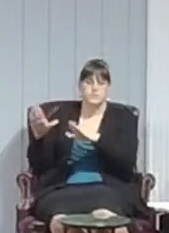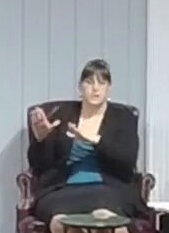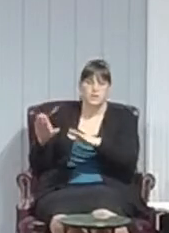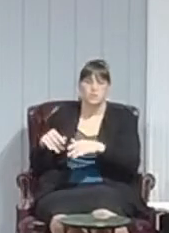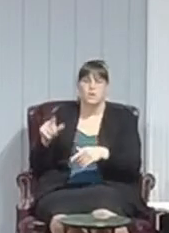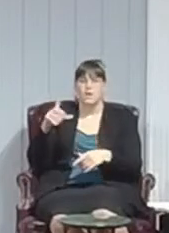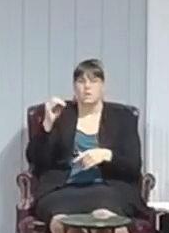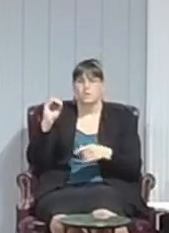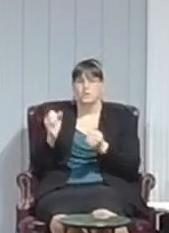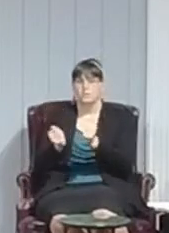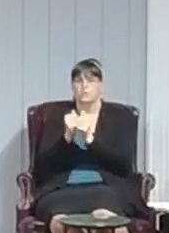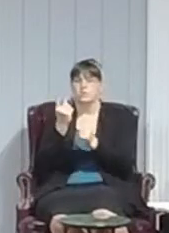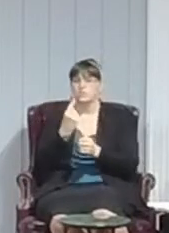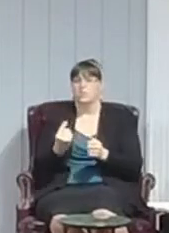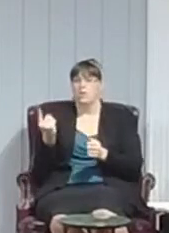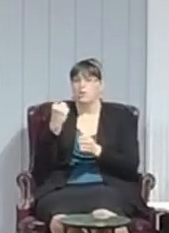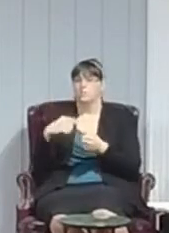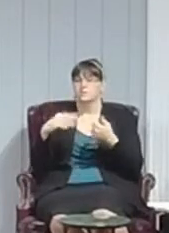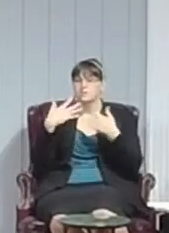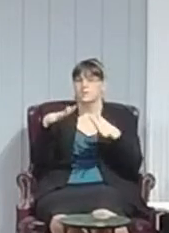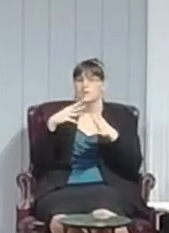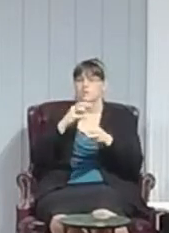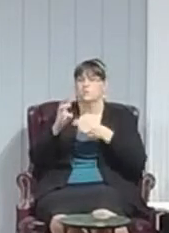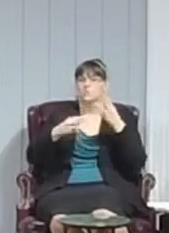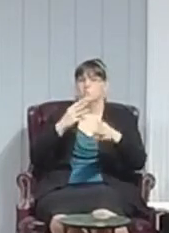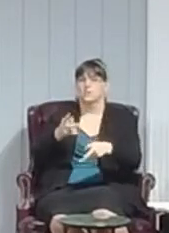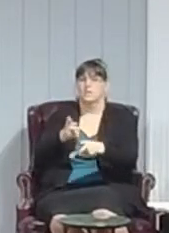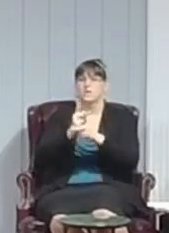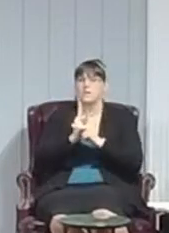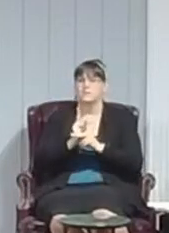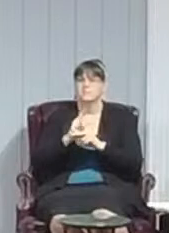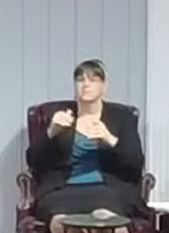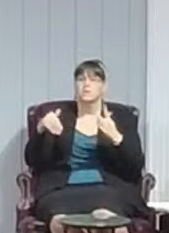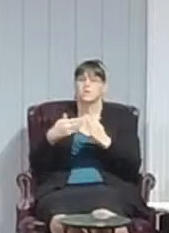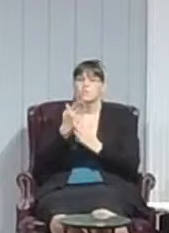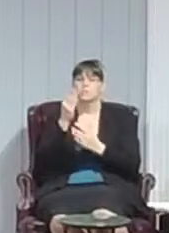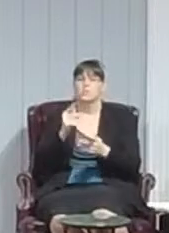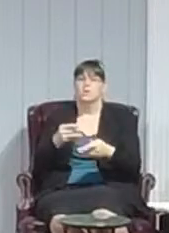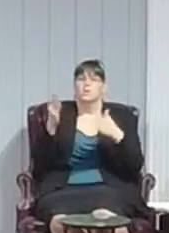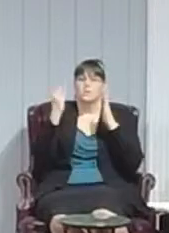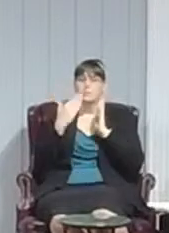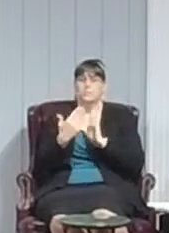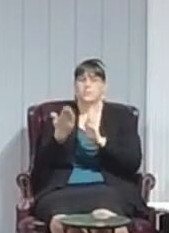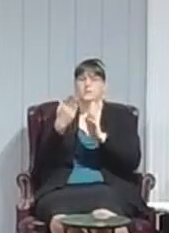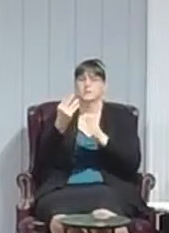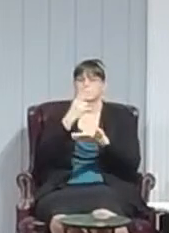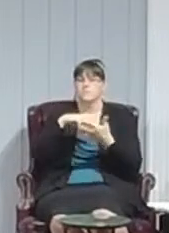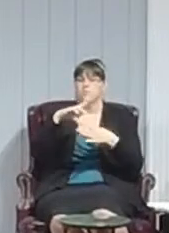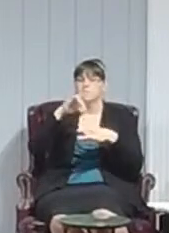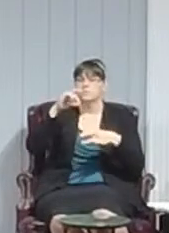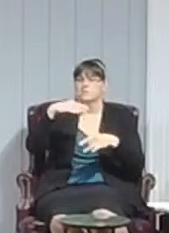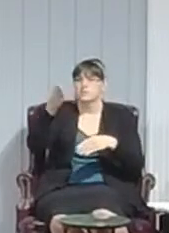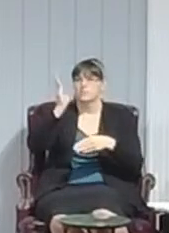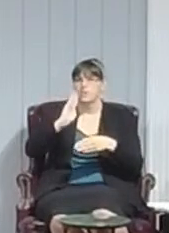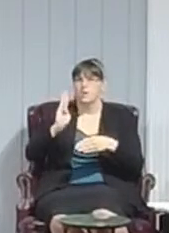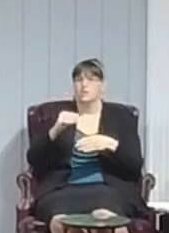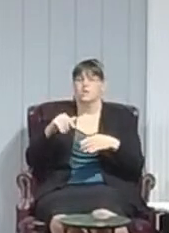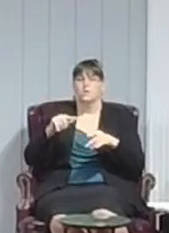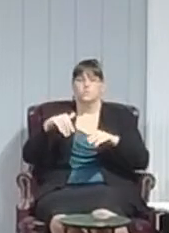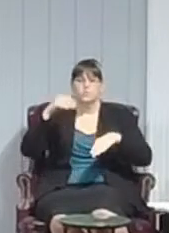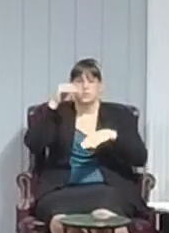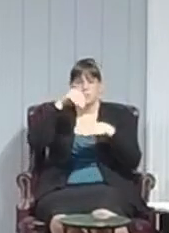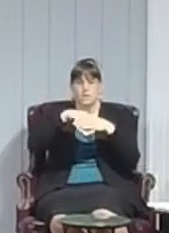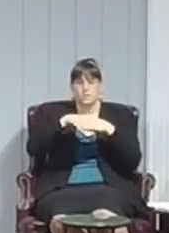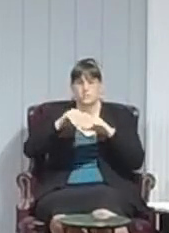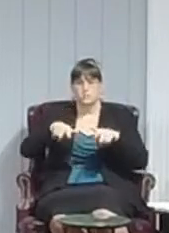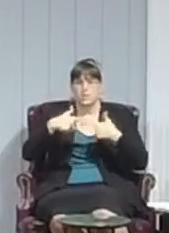always, even unto the end of the world. He keeps those promises through the presence of the Holy Spirit of God, through the indwelling of the Spirit of God